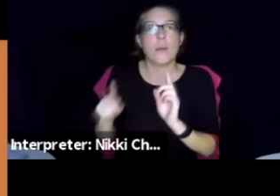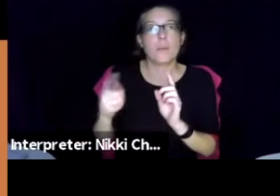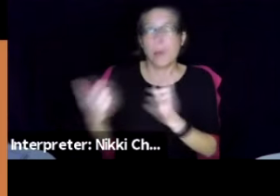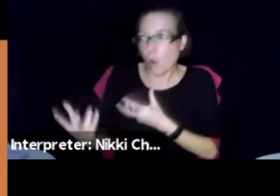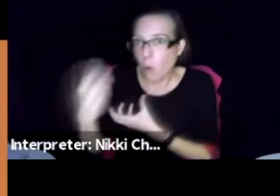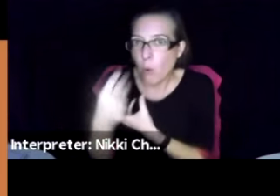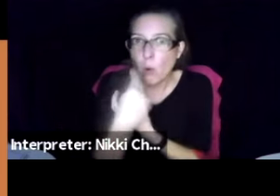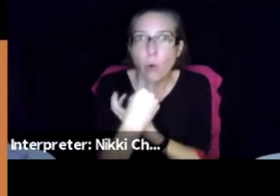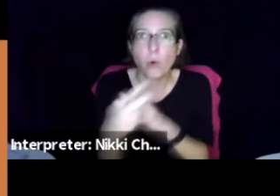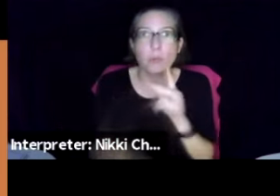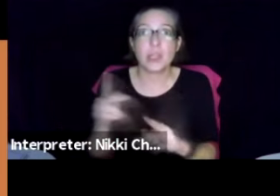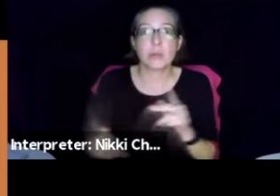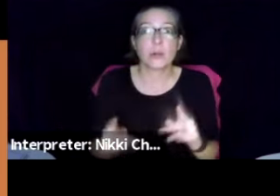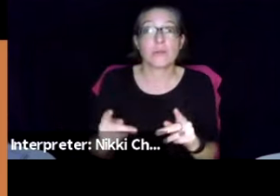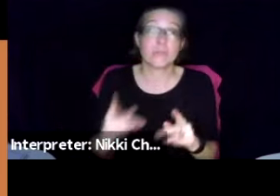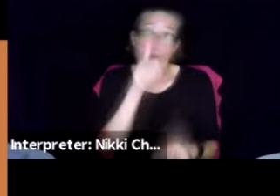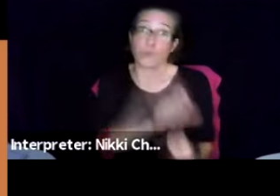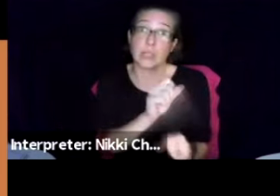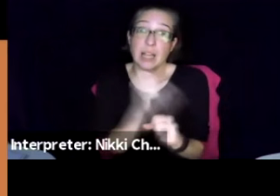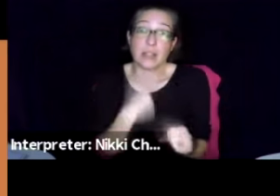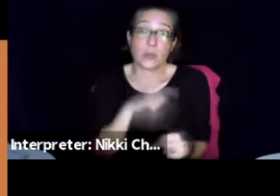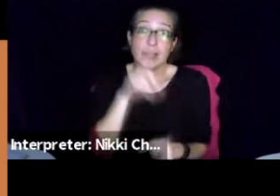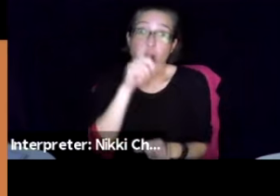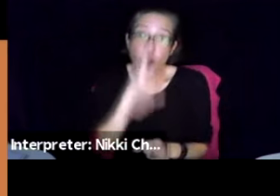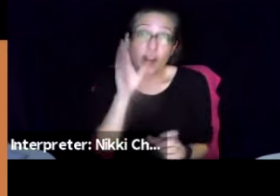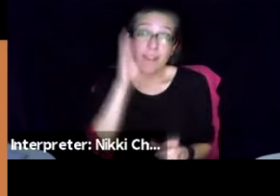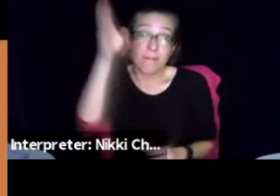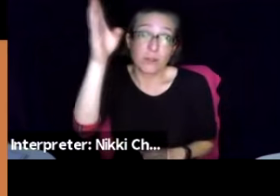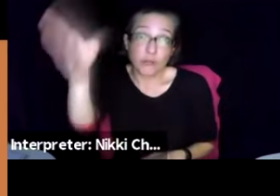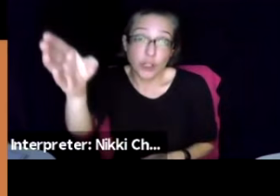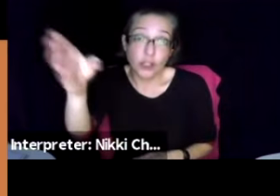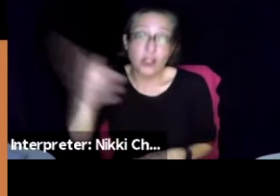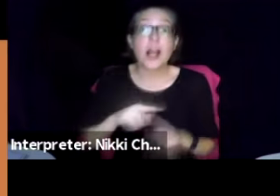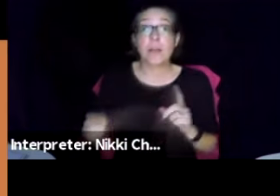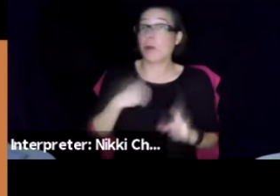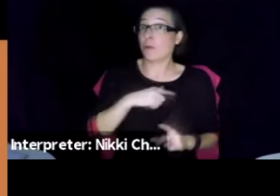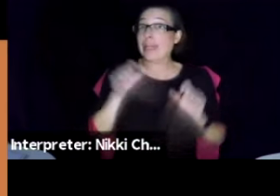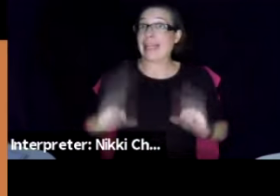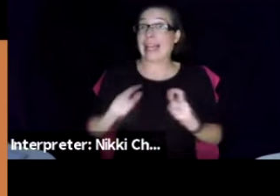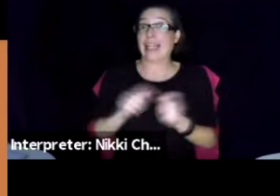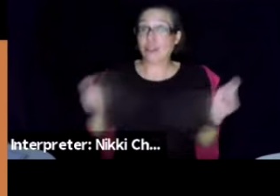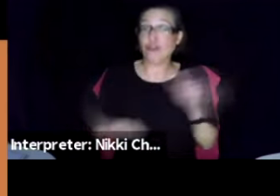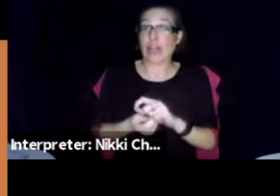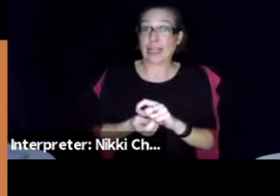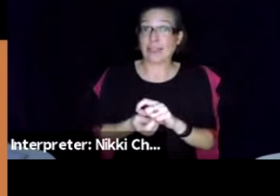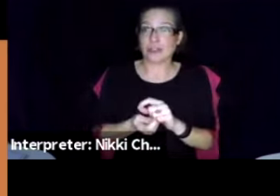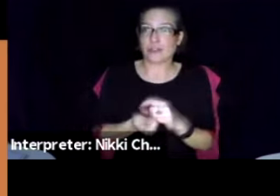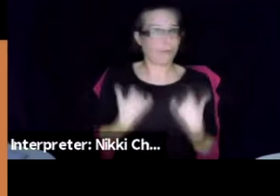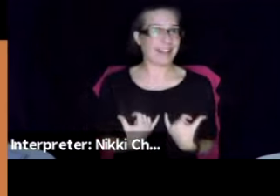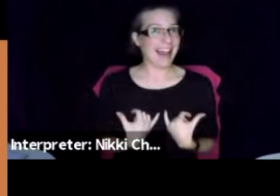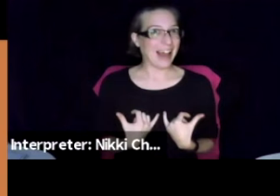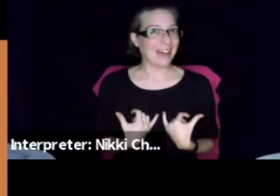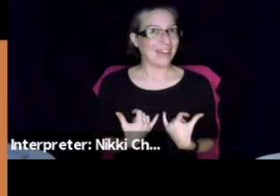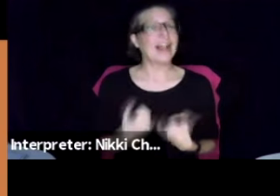in reality we are the future, but also we can make change right this second. And so as youth, you just need to